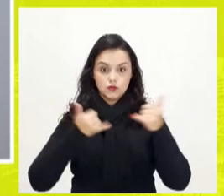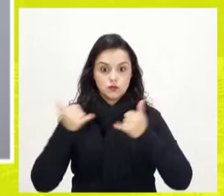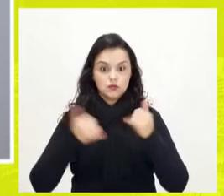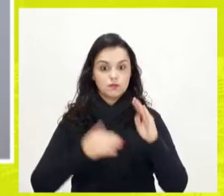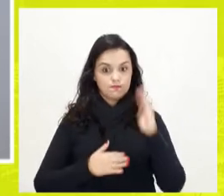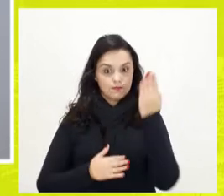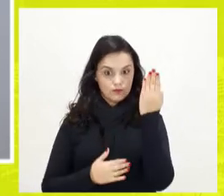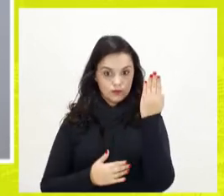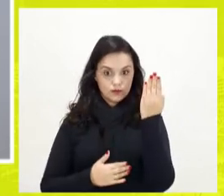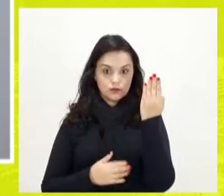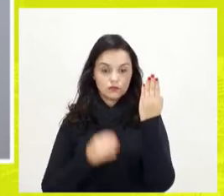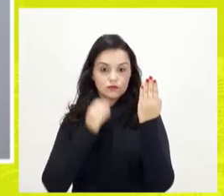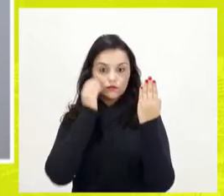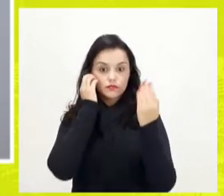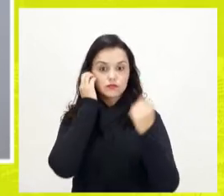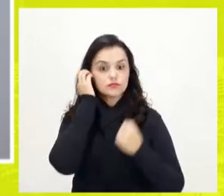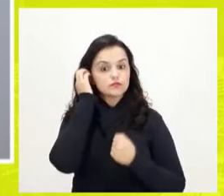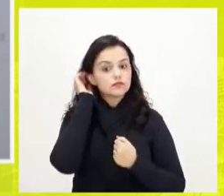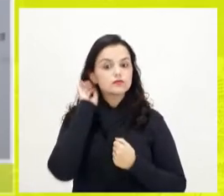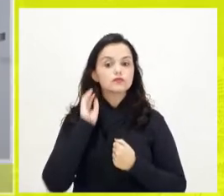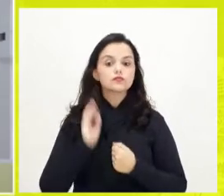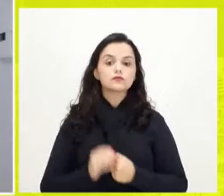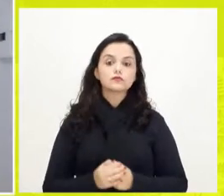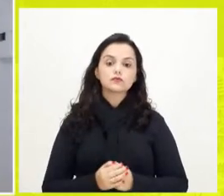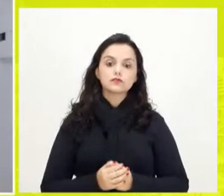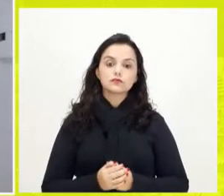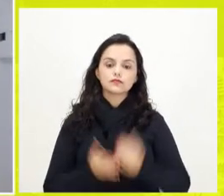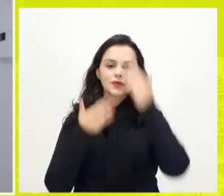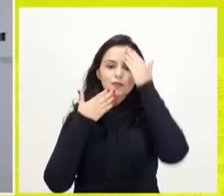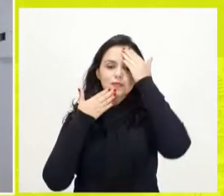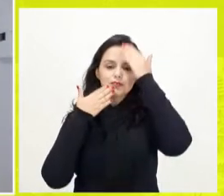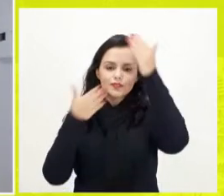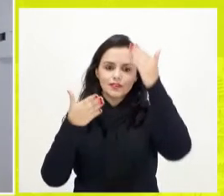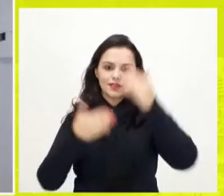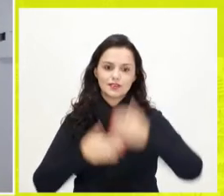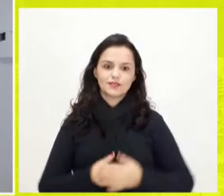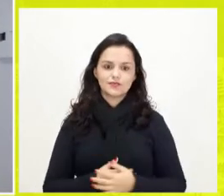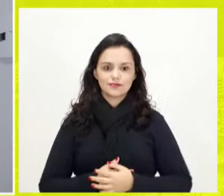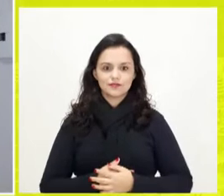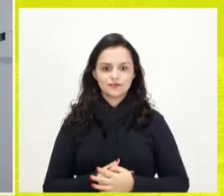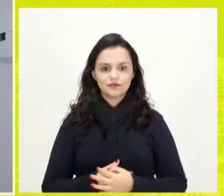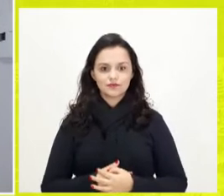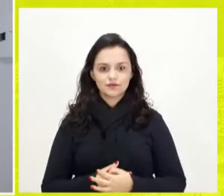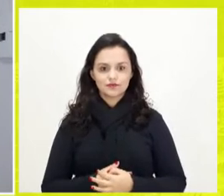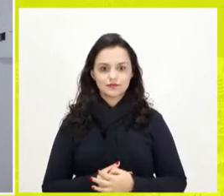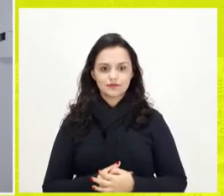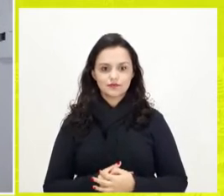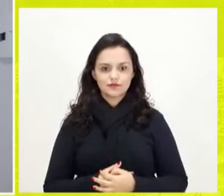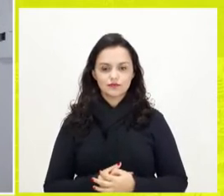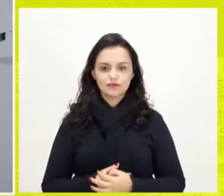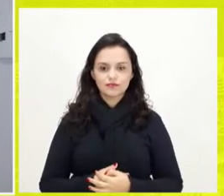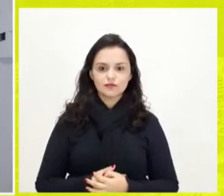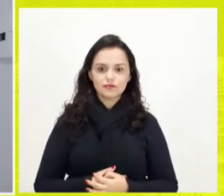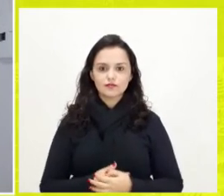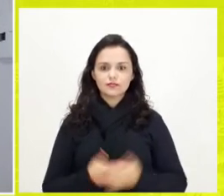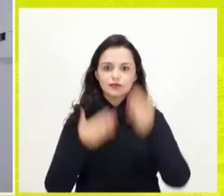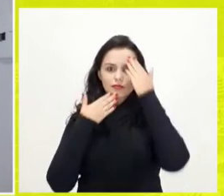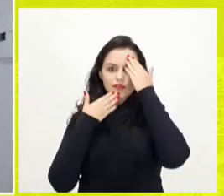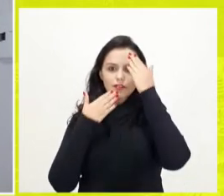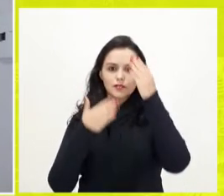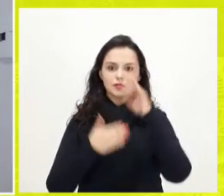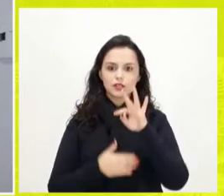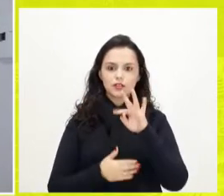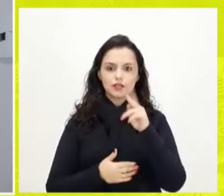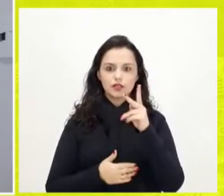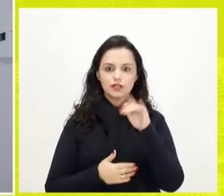research anything that can happen regarding misinformation thank you that was it next